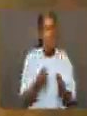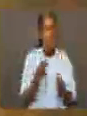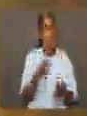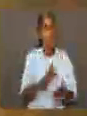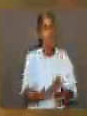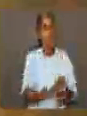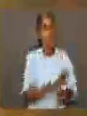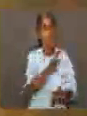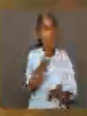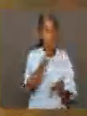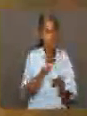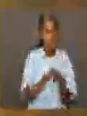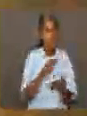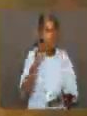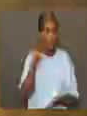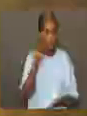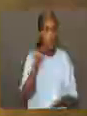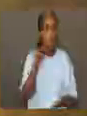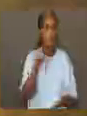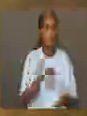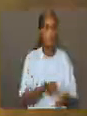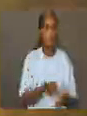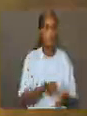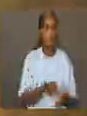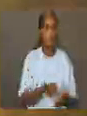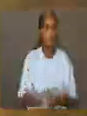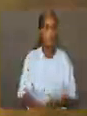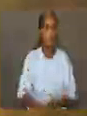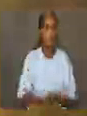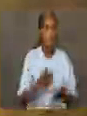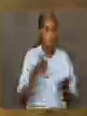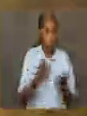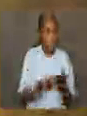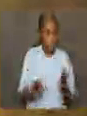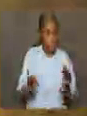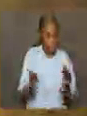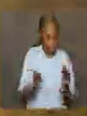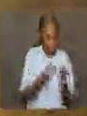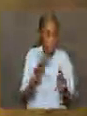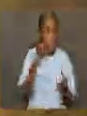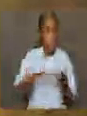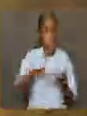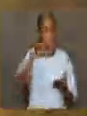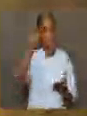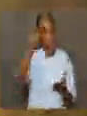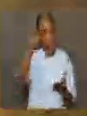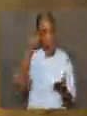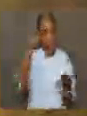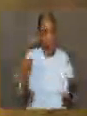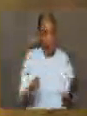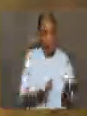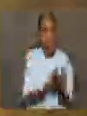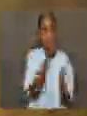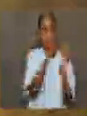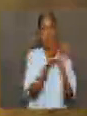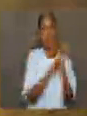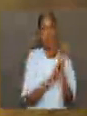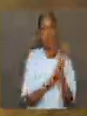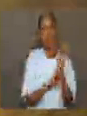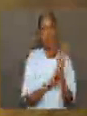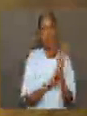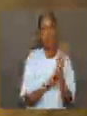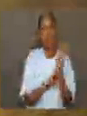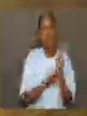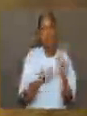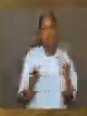distance between 2 points. This is the first lesson in a new unit